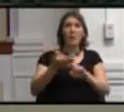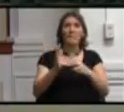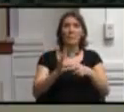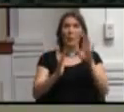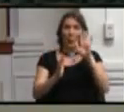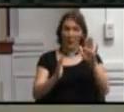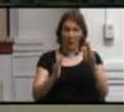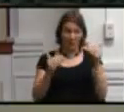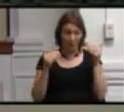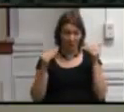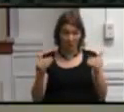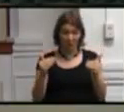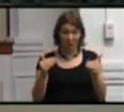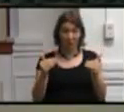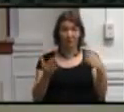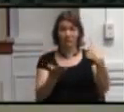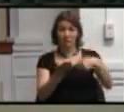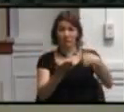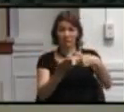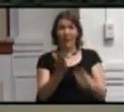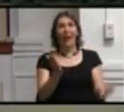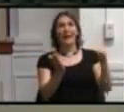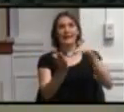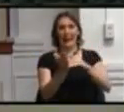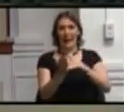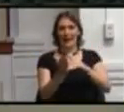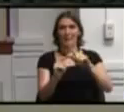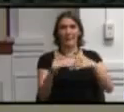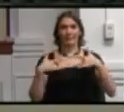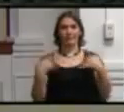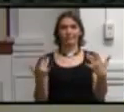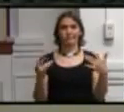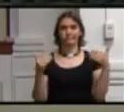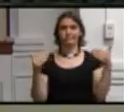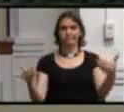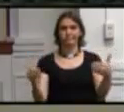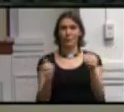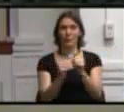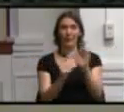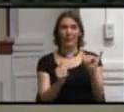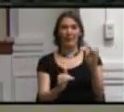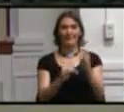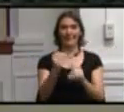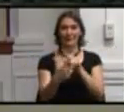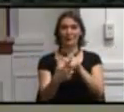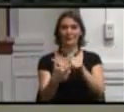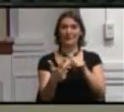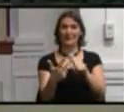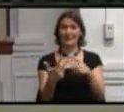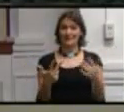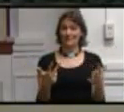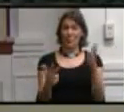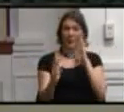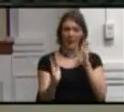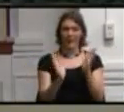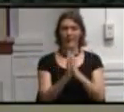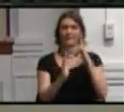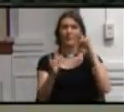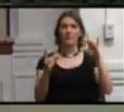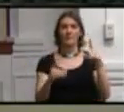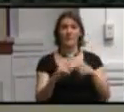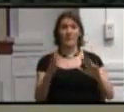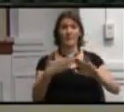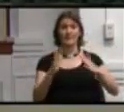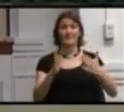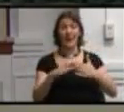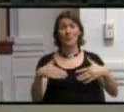we'll be able to begin the dialogue again in order to decide how to proceed to seek town input and